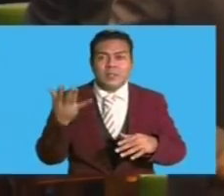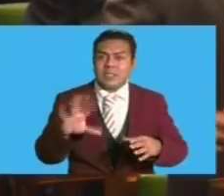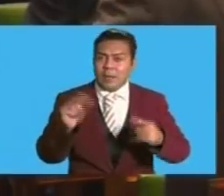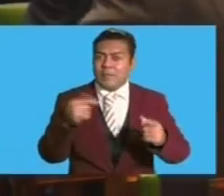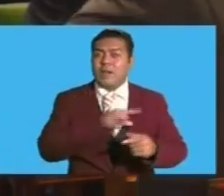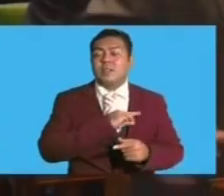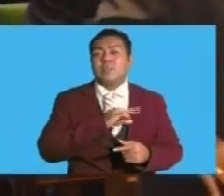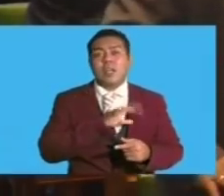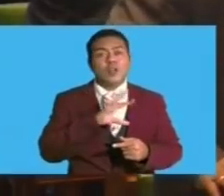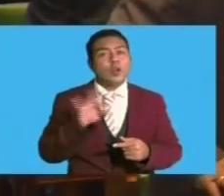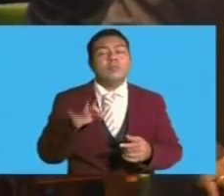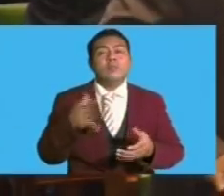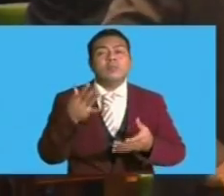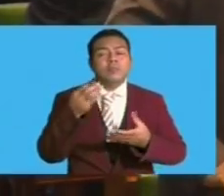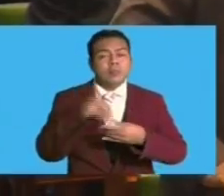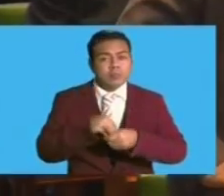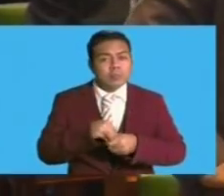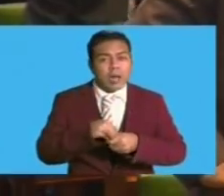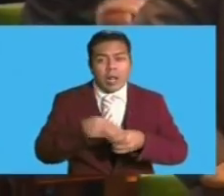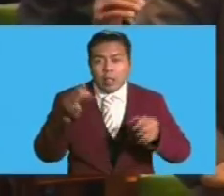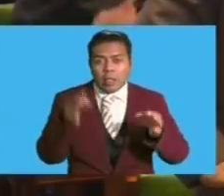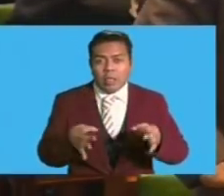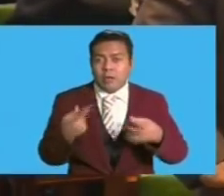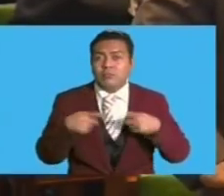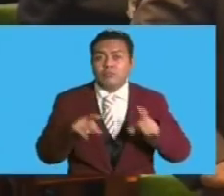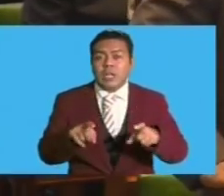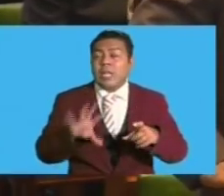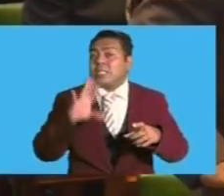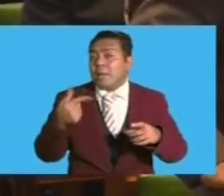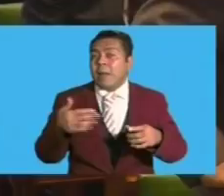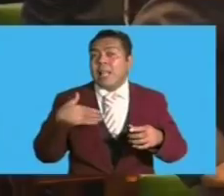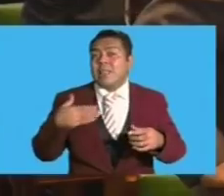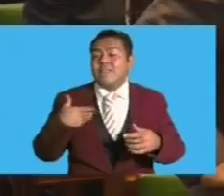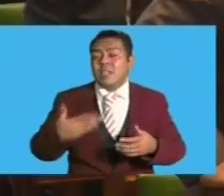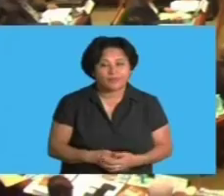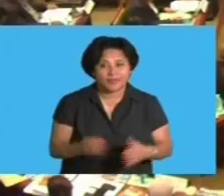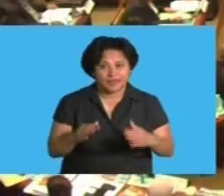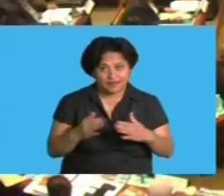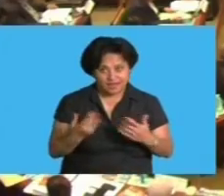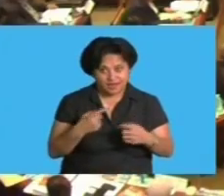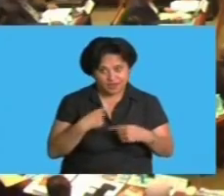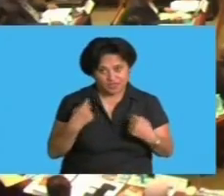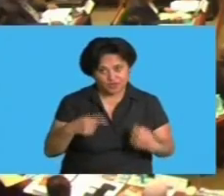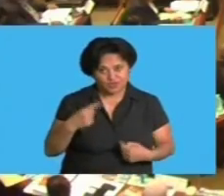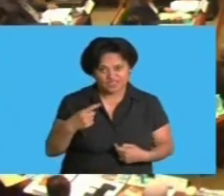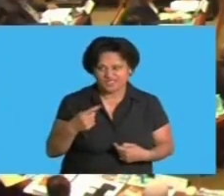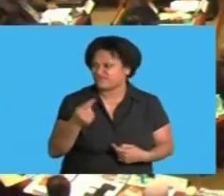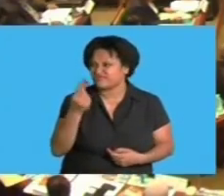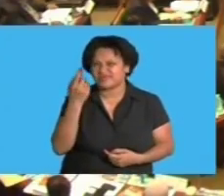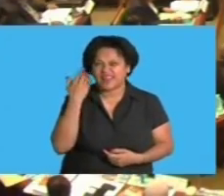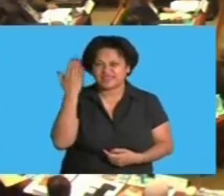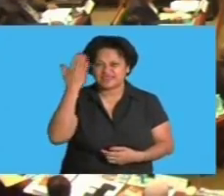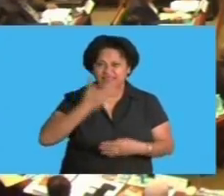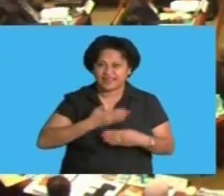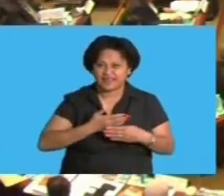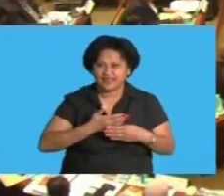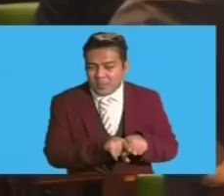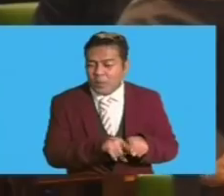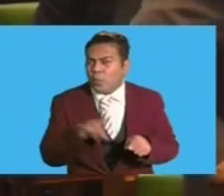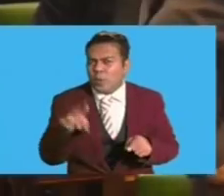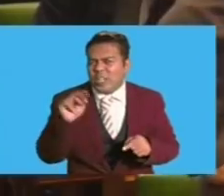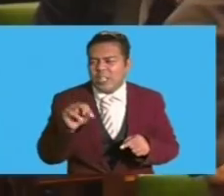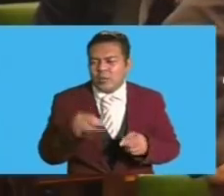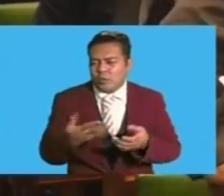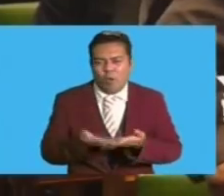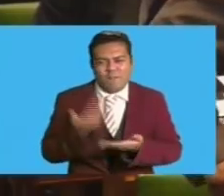are undecided and stagnant, and some are living in the past, Honorable Speaker. For some, I would propose we need to get rid of them.